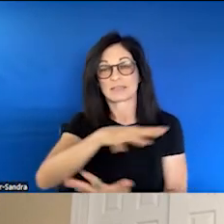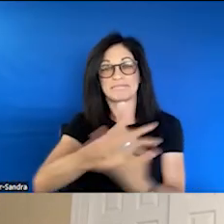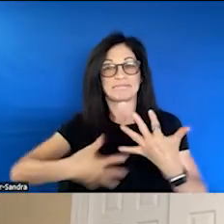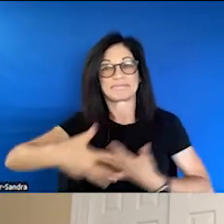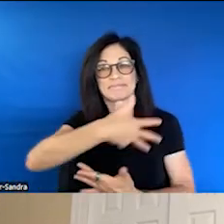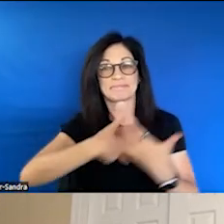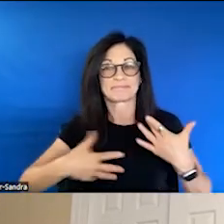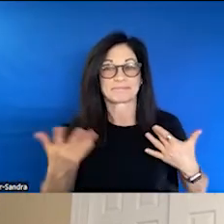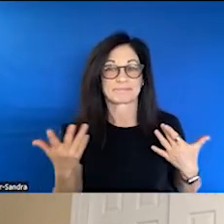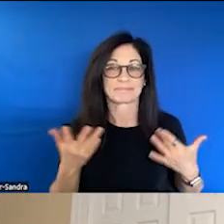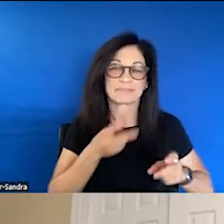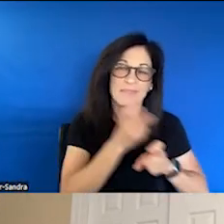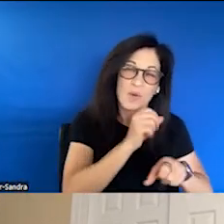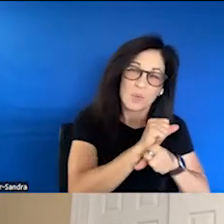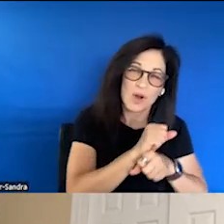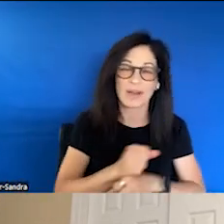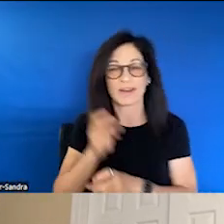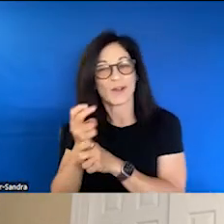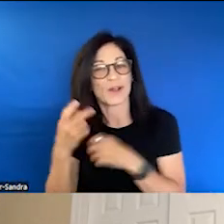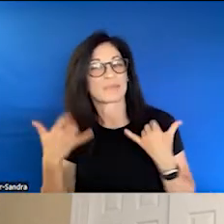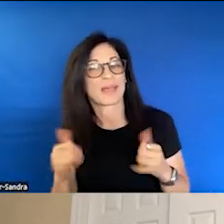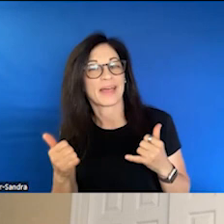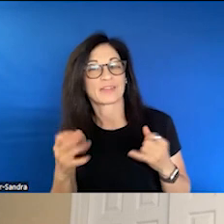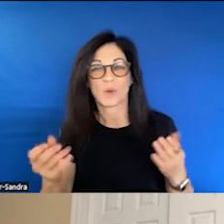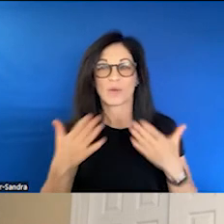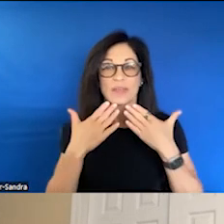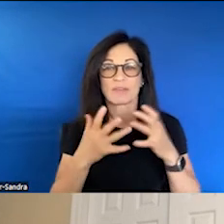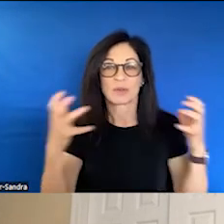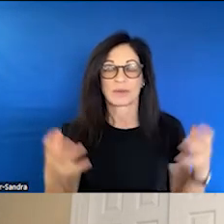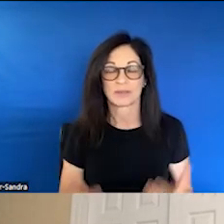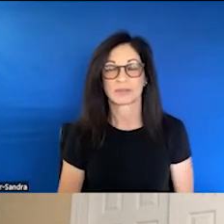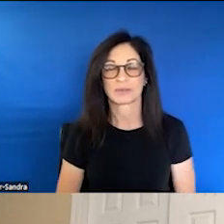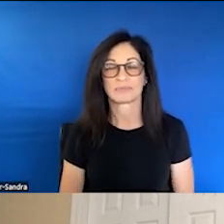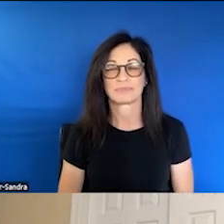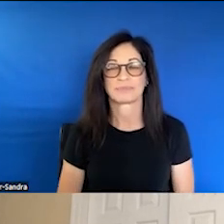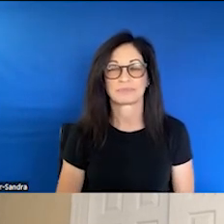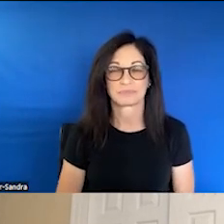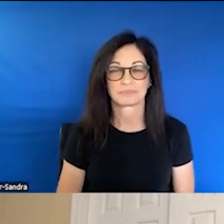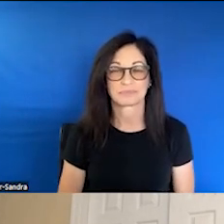of hard work and hard play. So thank you very much.